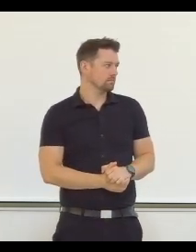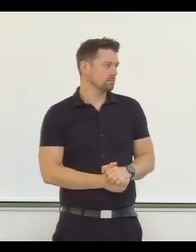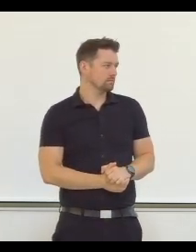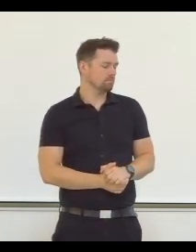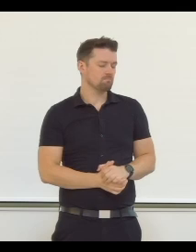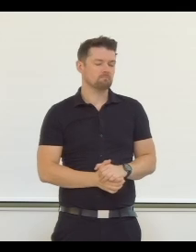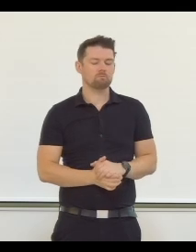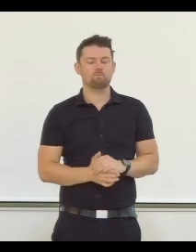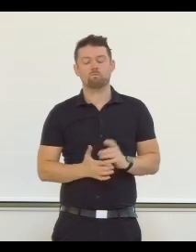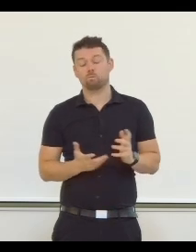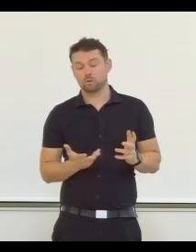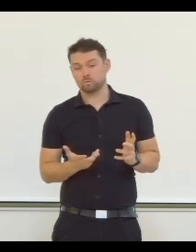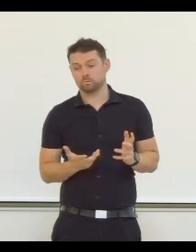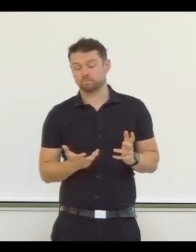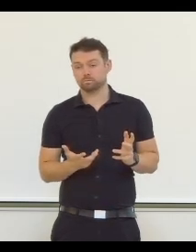it's